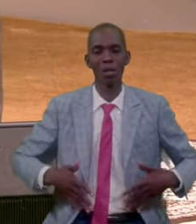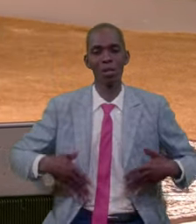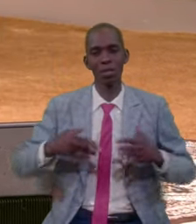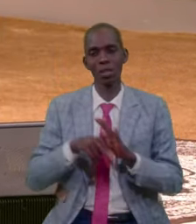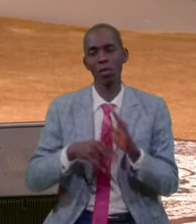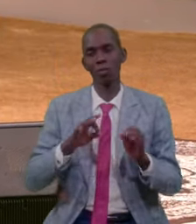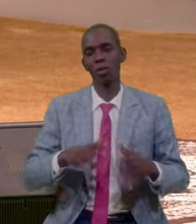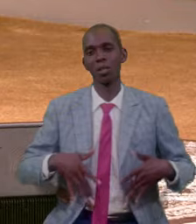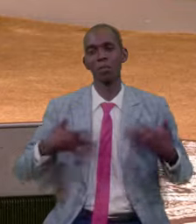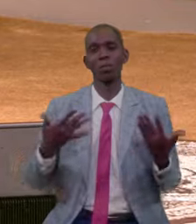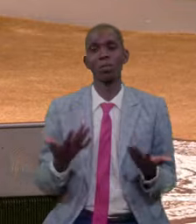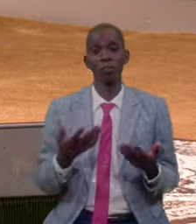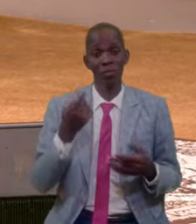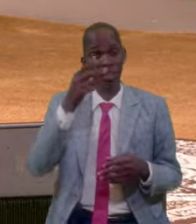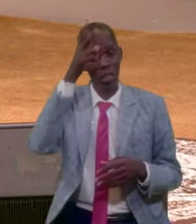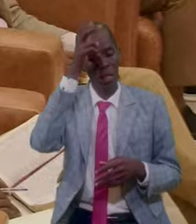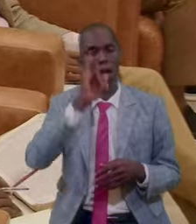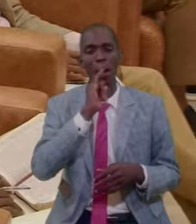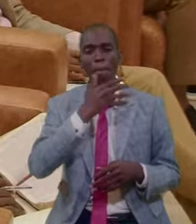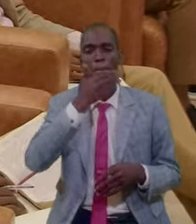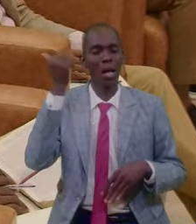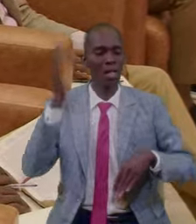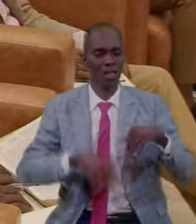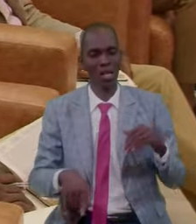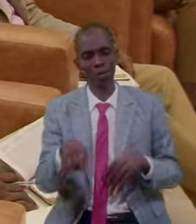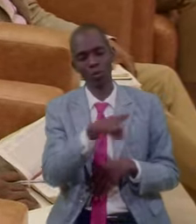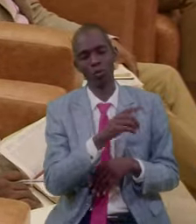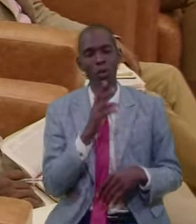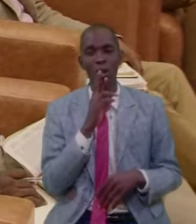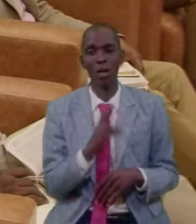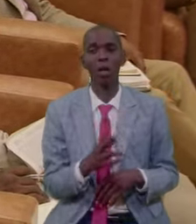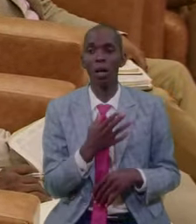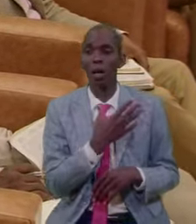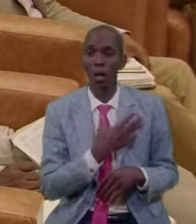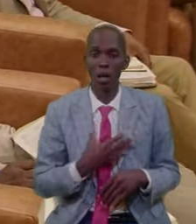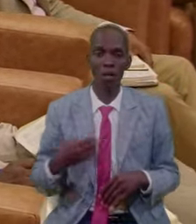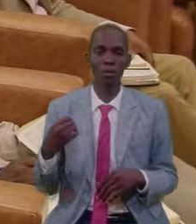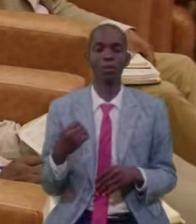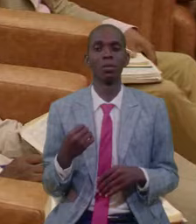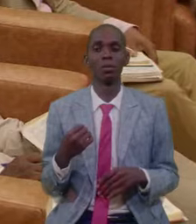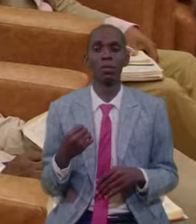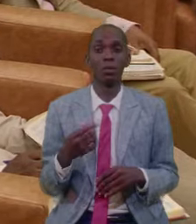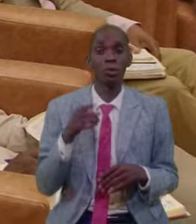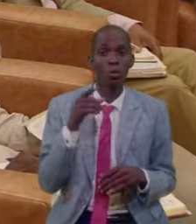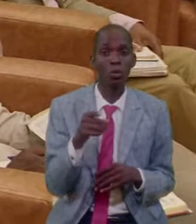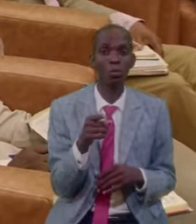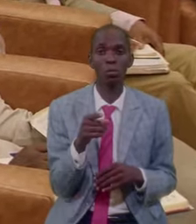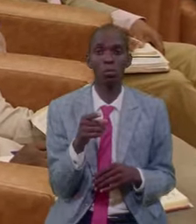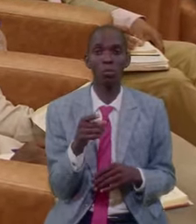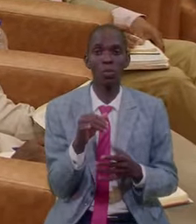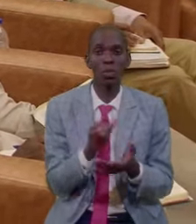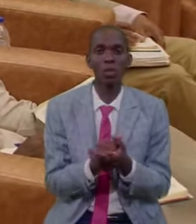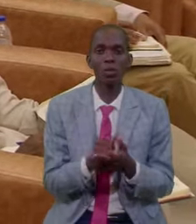The devils are even better than you are. And God is a just God, cannot condemn